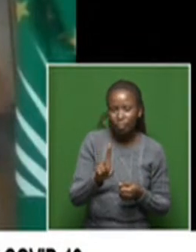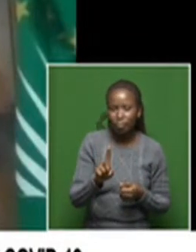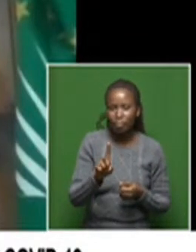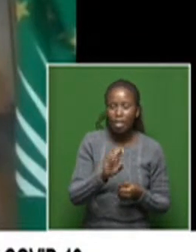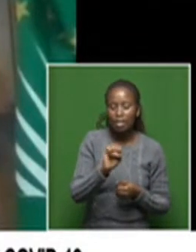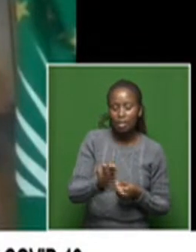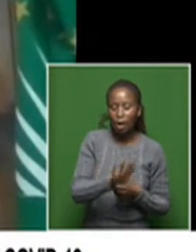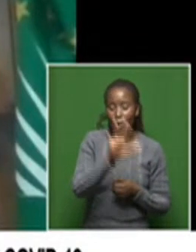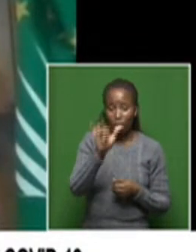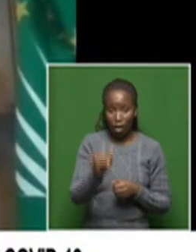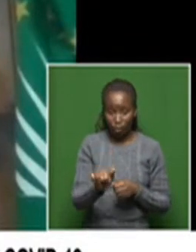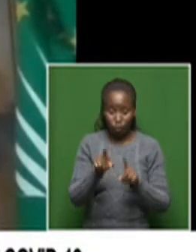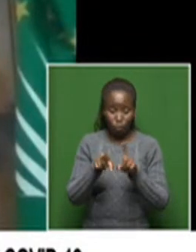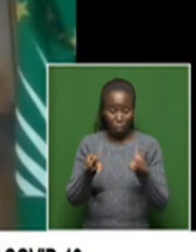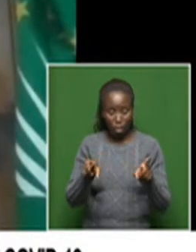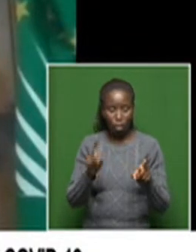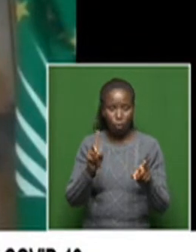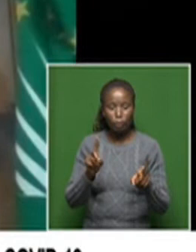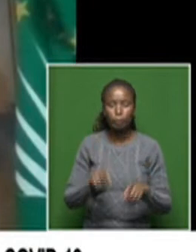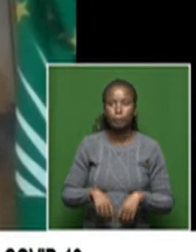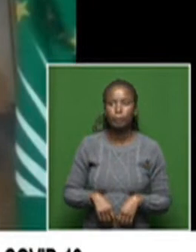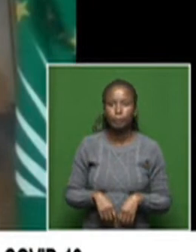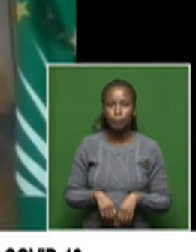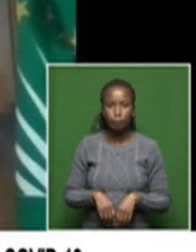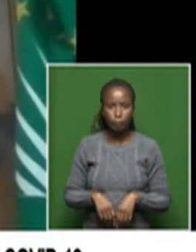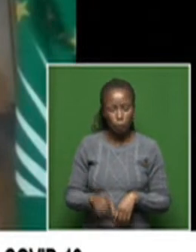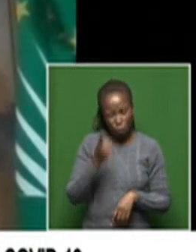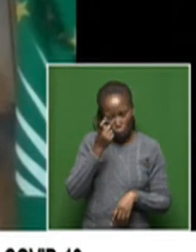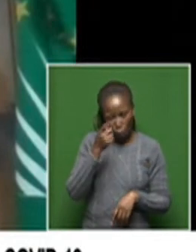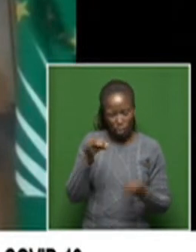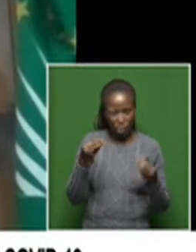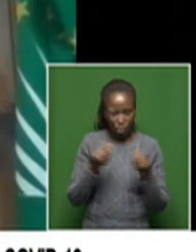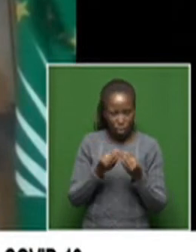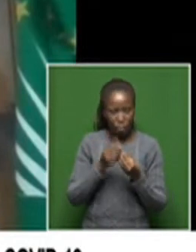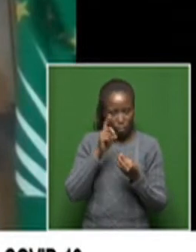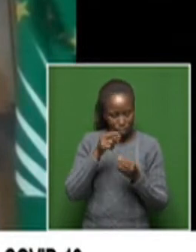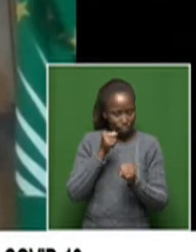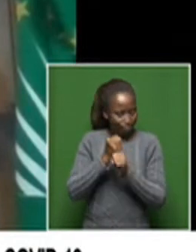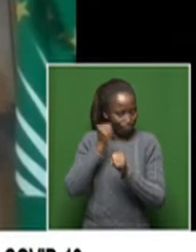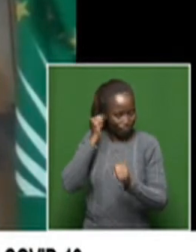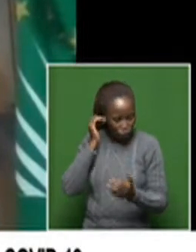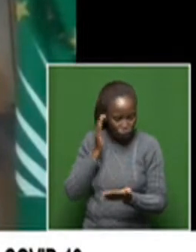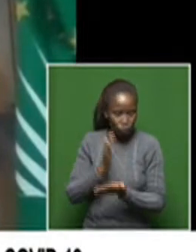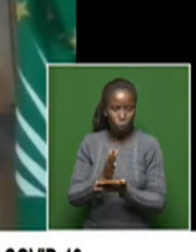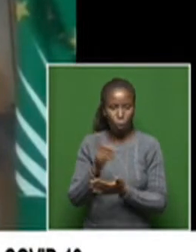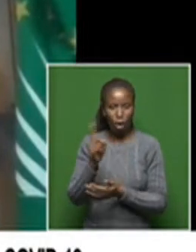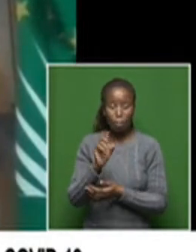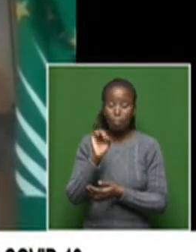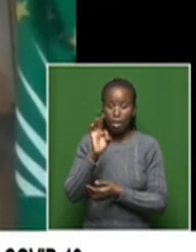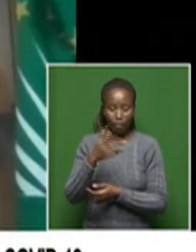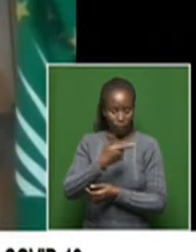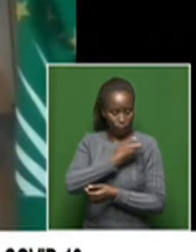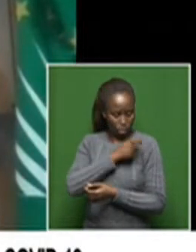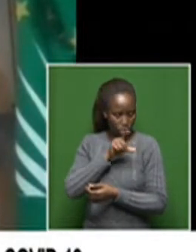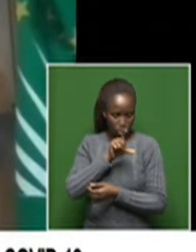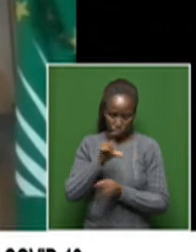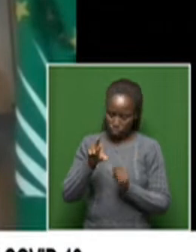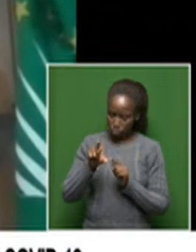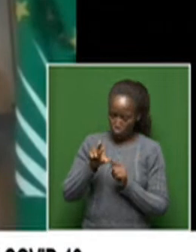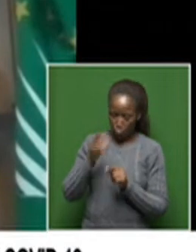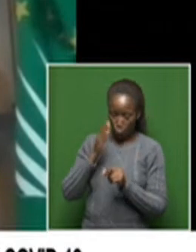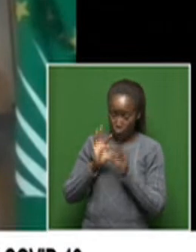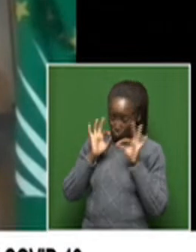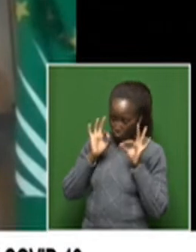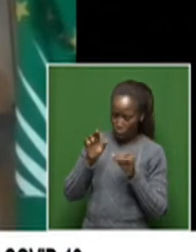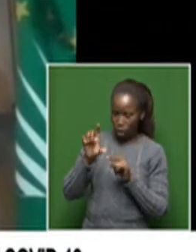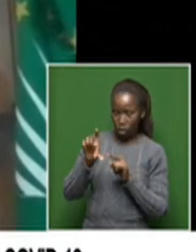South Africans, that one of the things that we have to make sure is that the vaccine efficacy has to be in such a